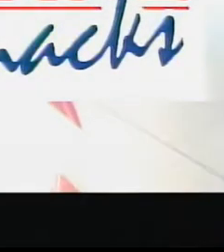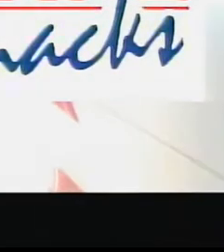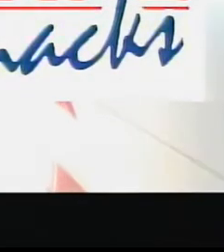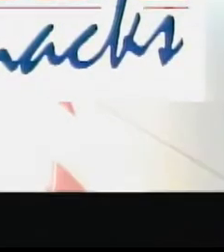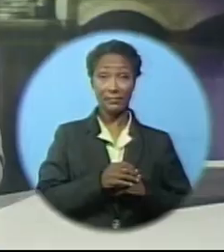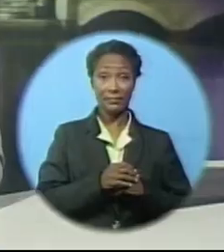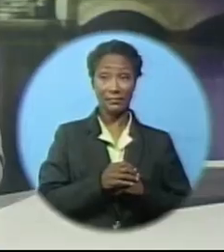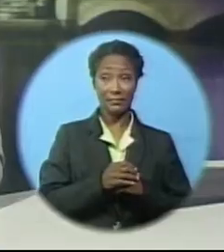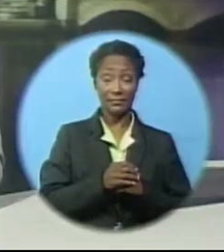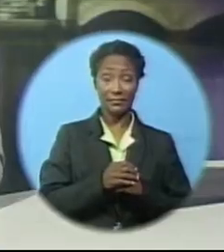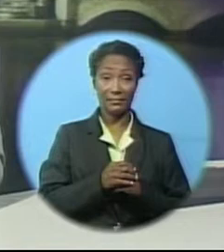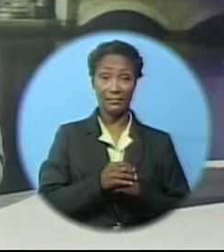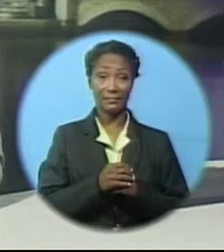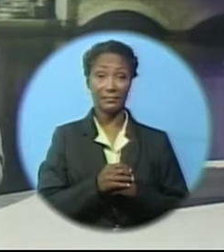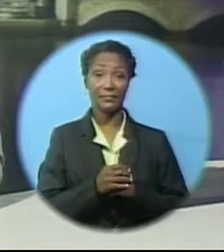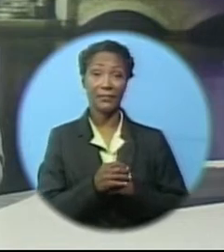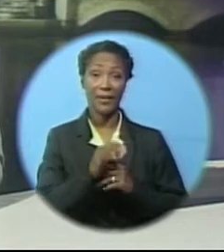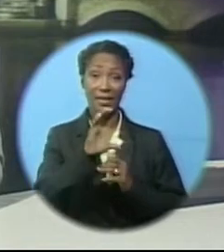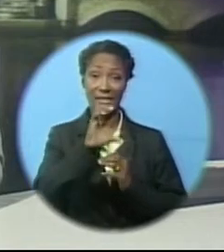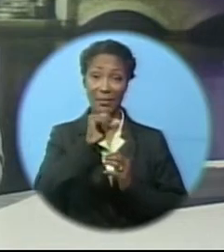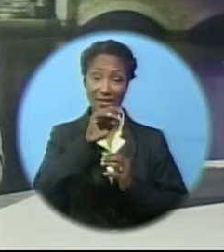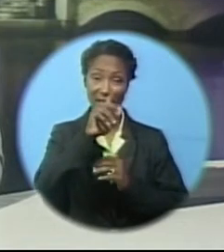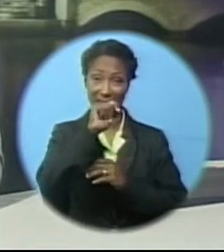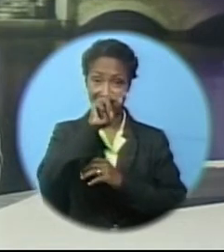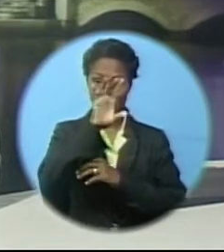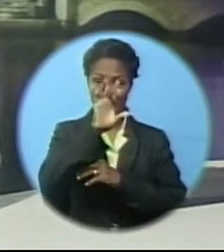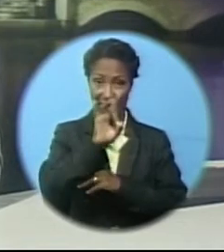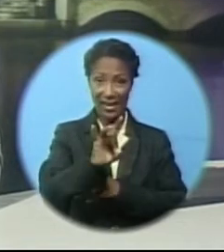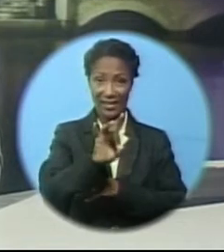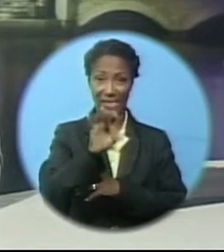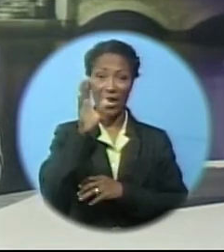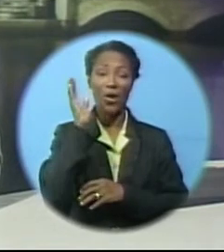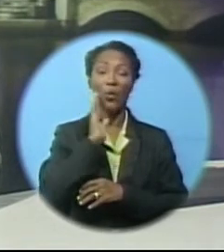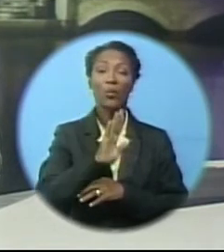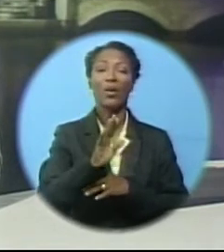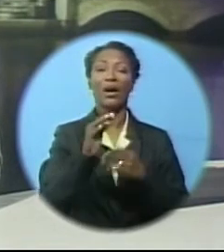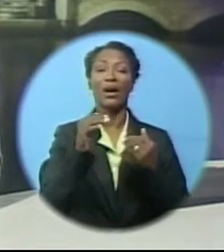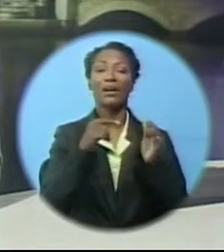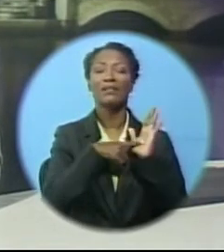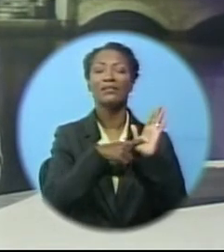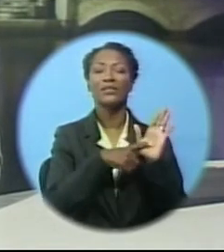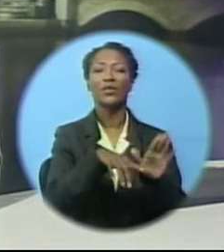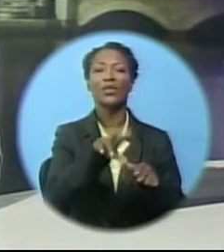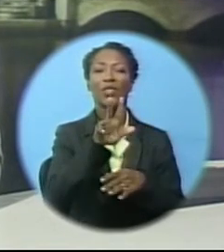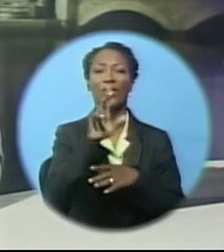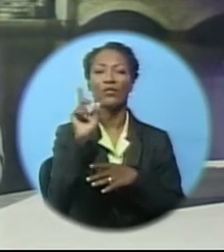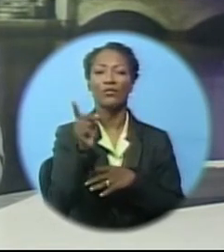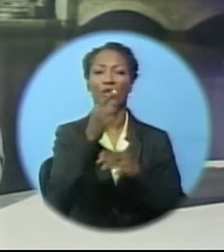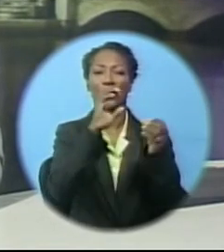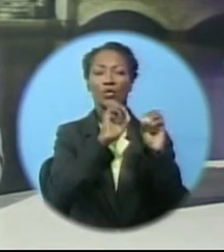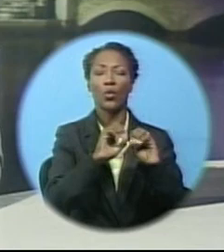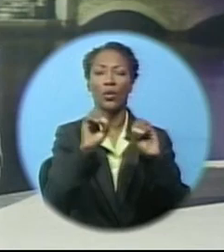Snacks. CBC TV8 is an official broadcaster of the 31st